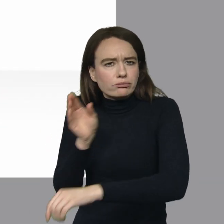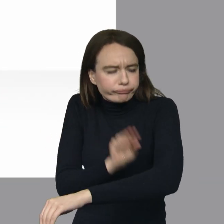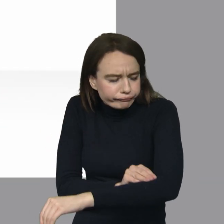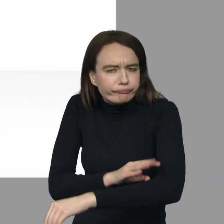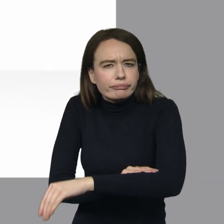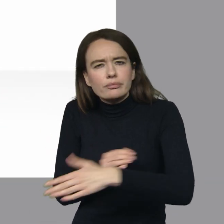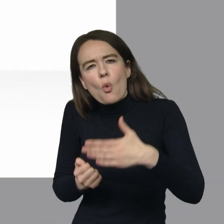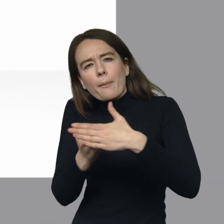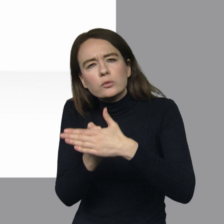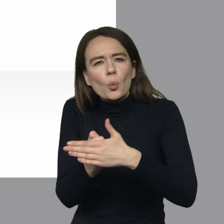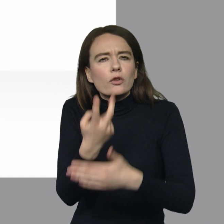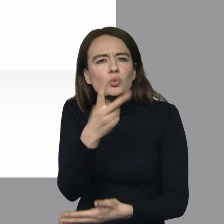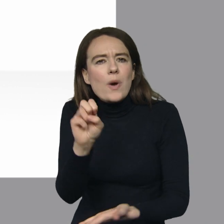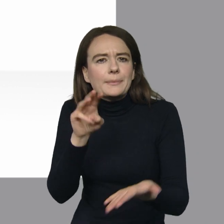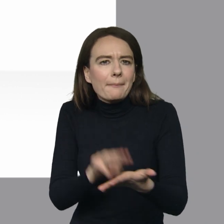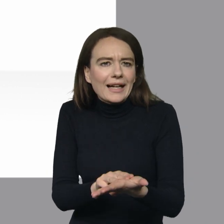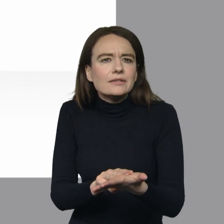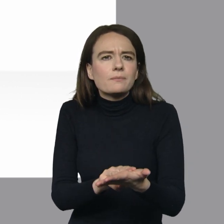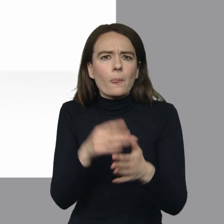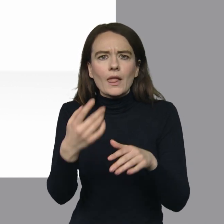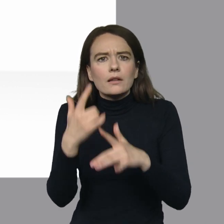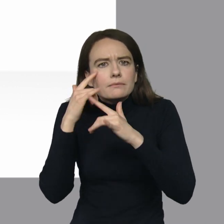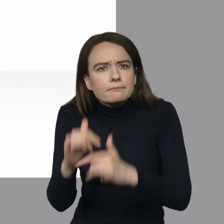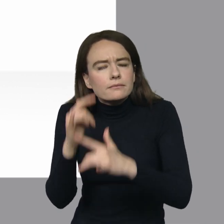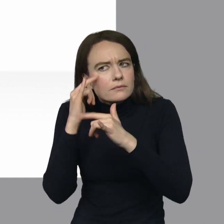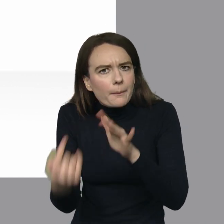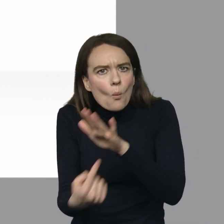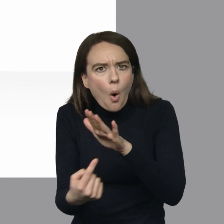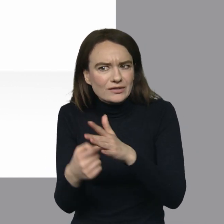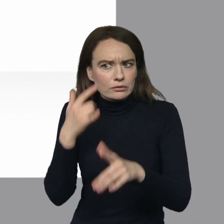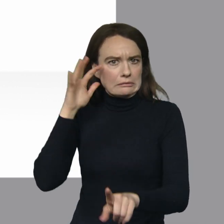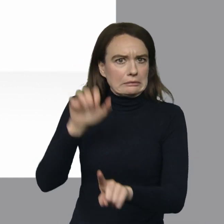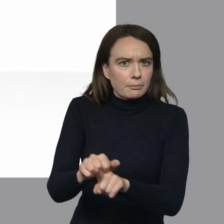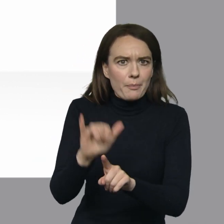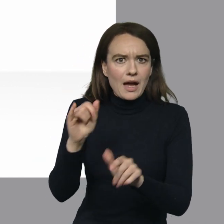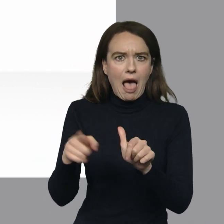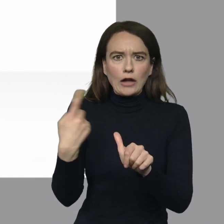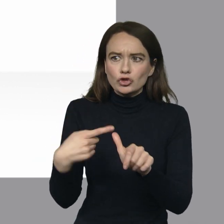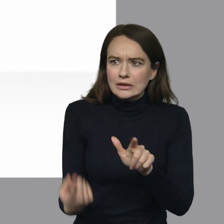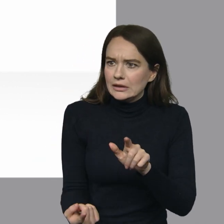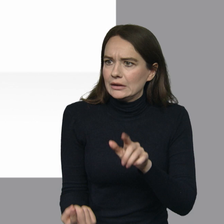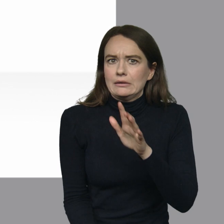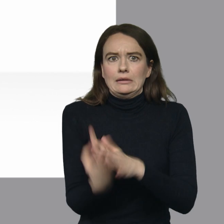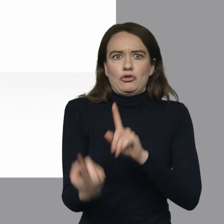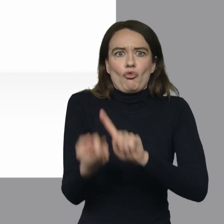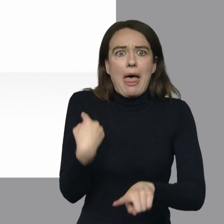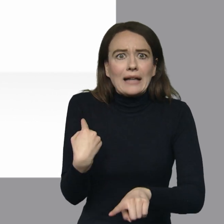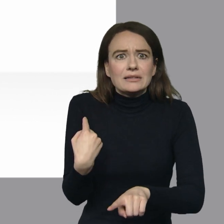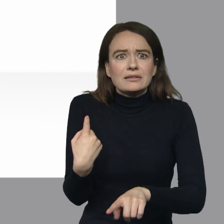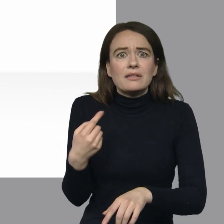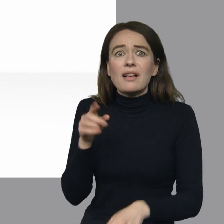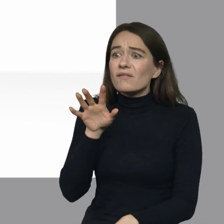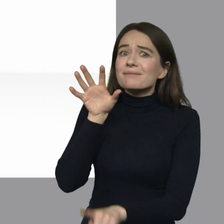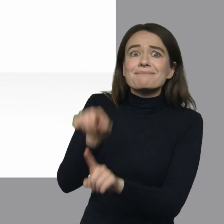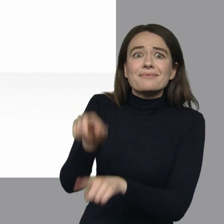minutes. It's important now to monitor vital signs and watch for signs of any allergic reaction. If the casualty shows signs